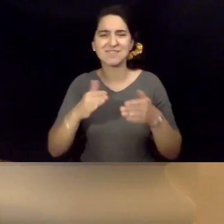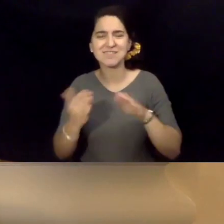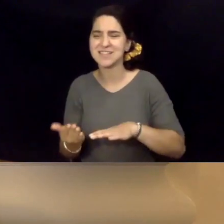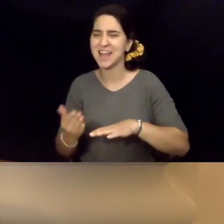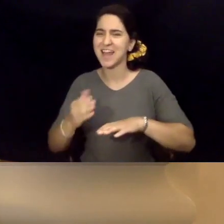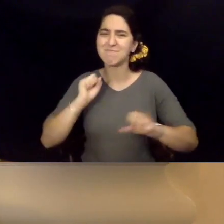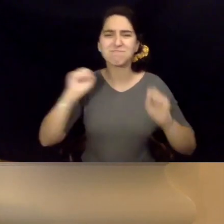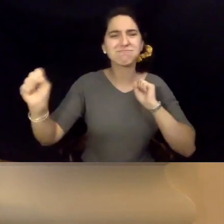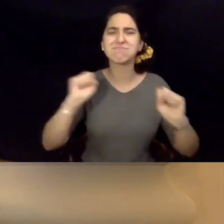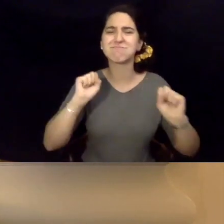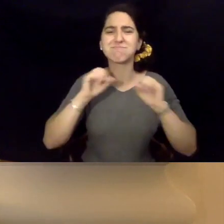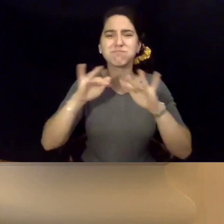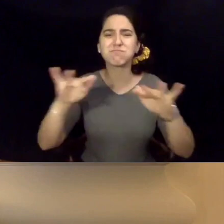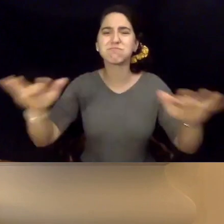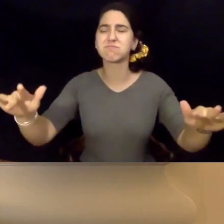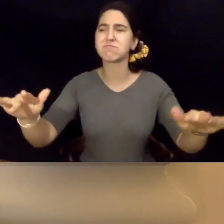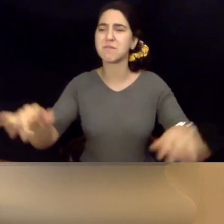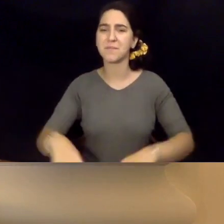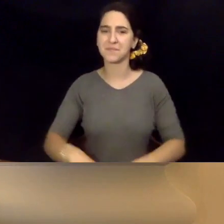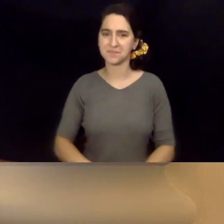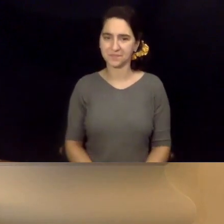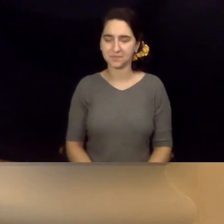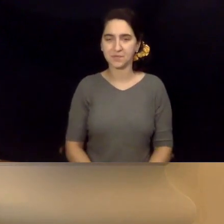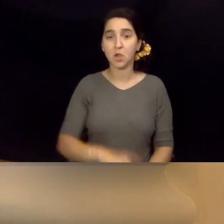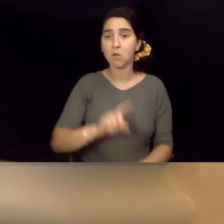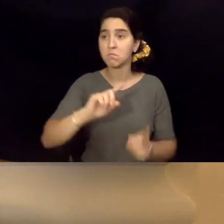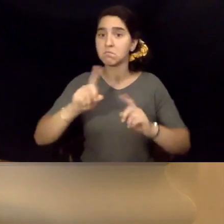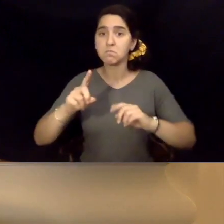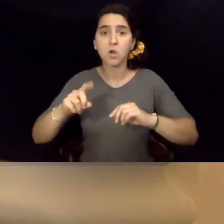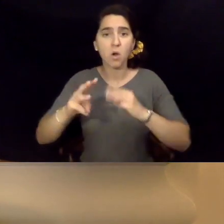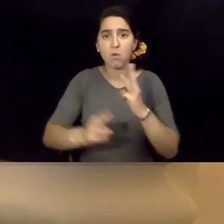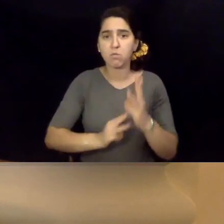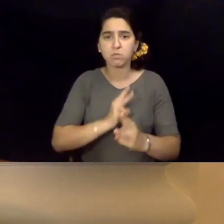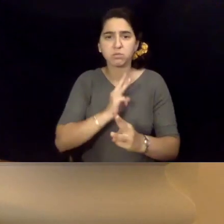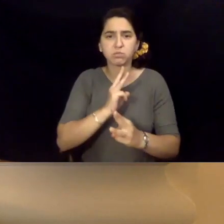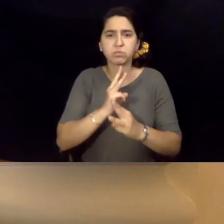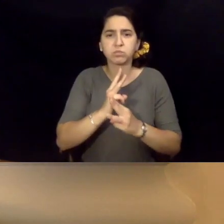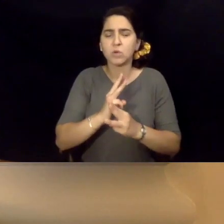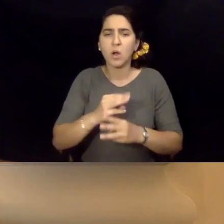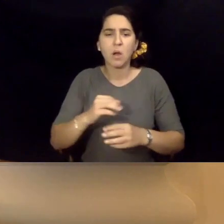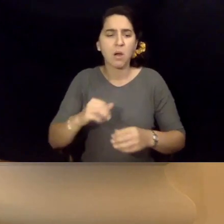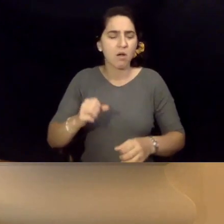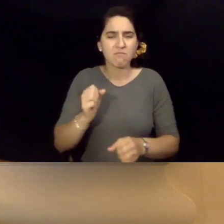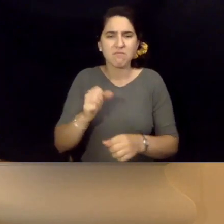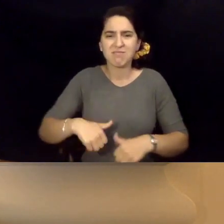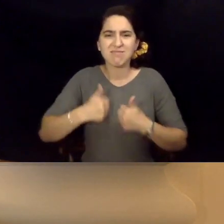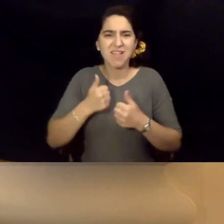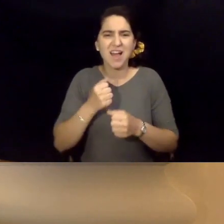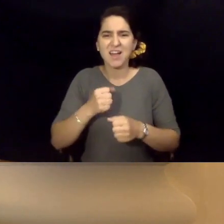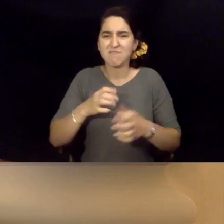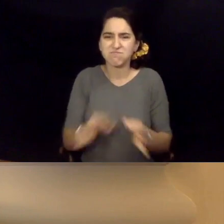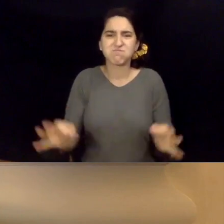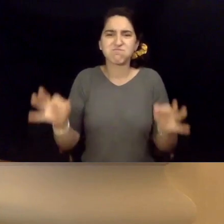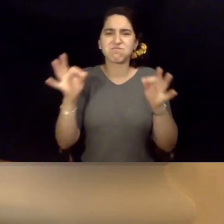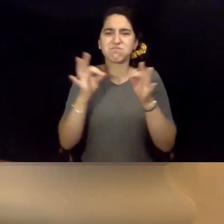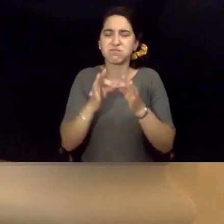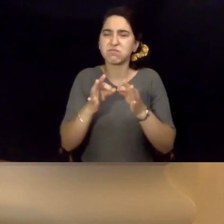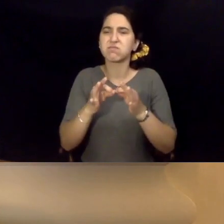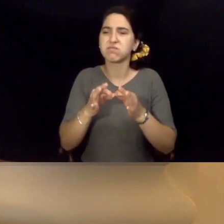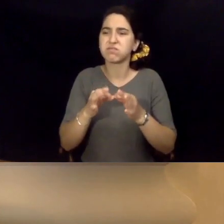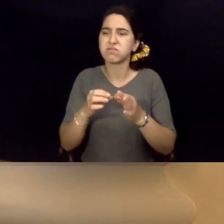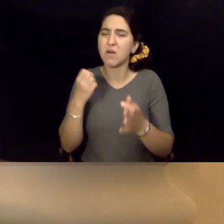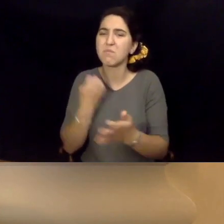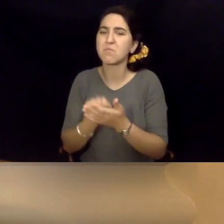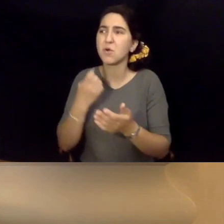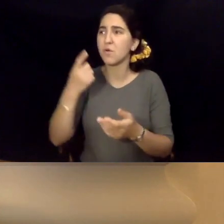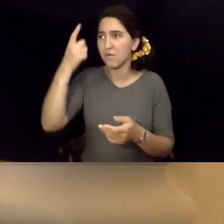full throats, and still we will sing on. So go and make your lives monumental, living tributes to